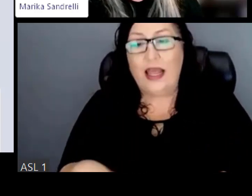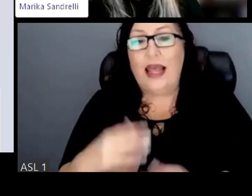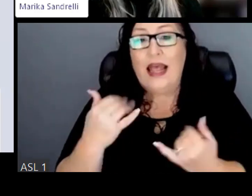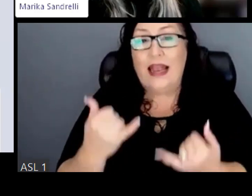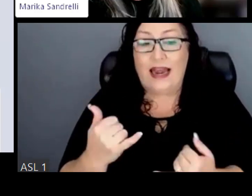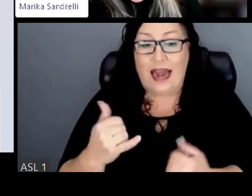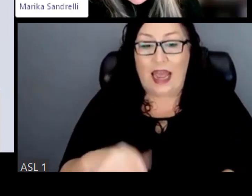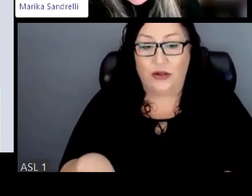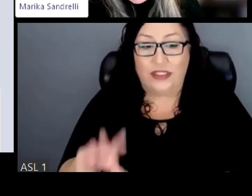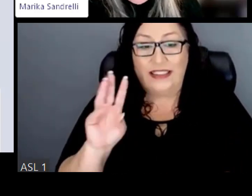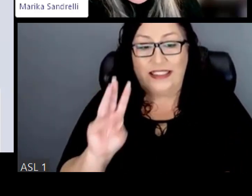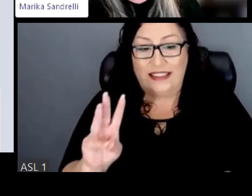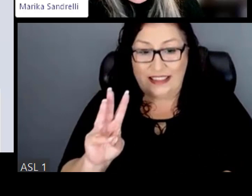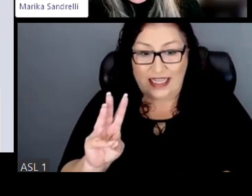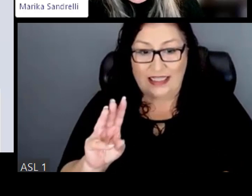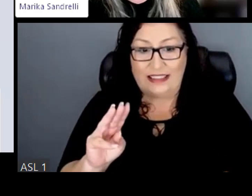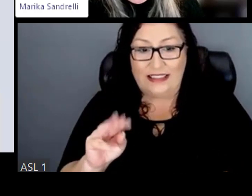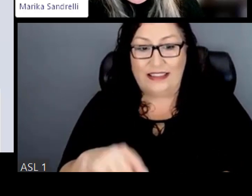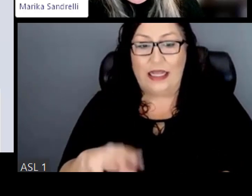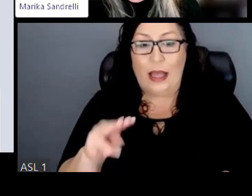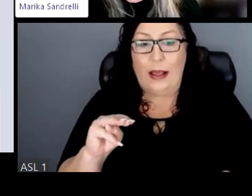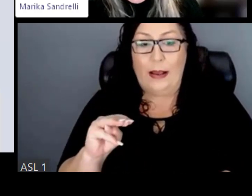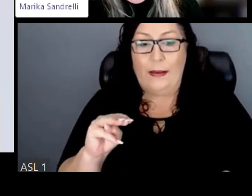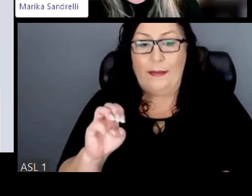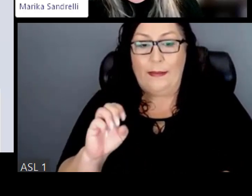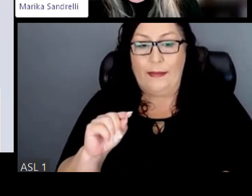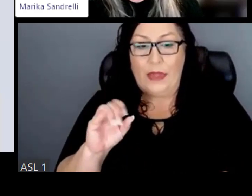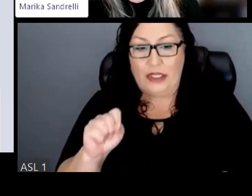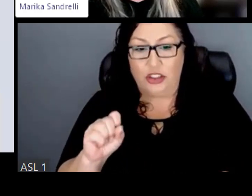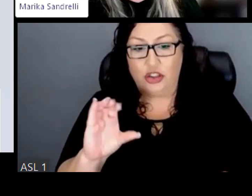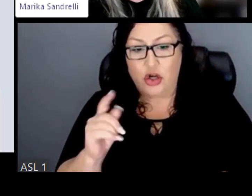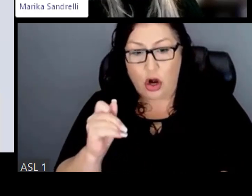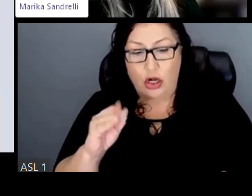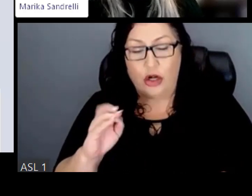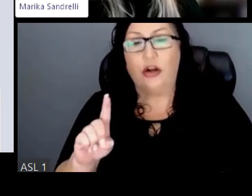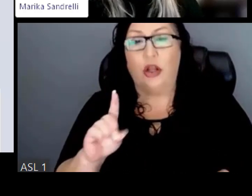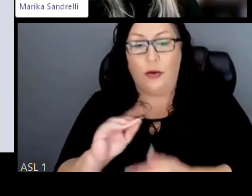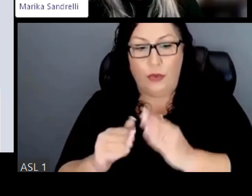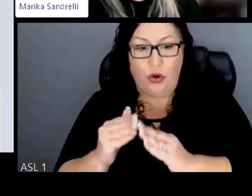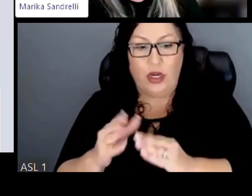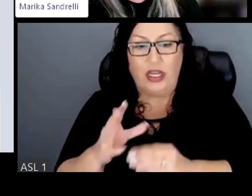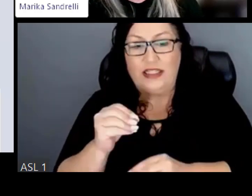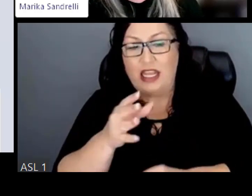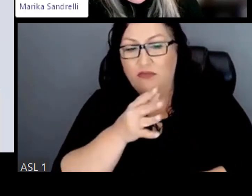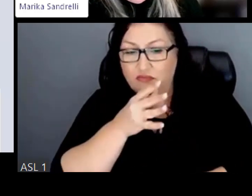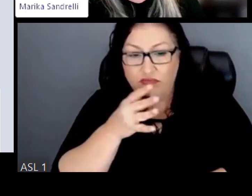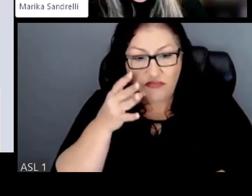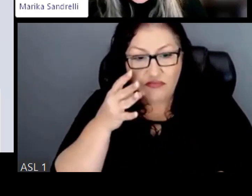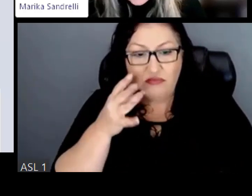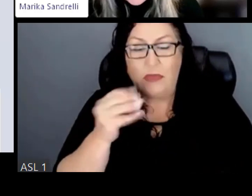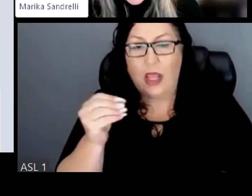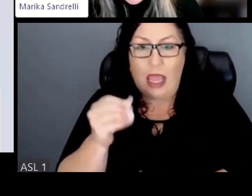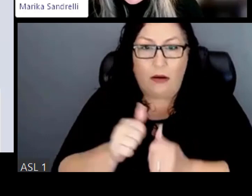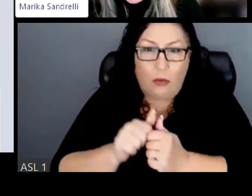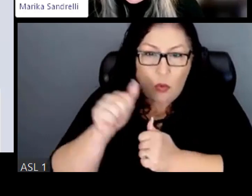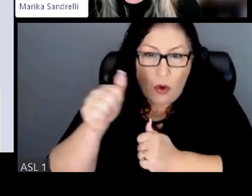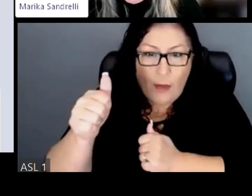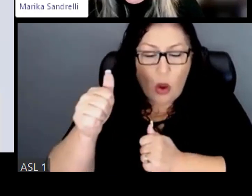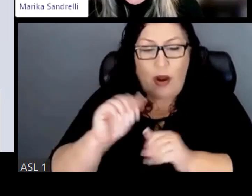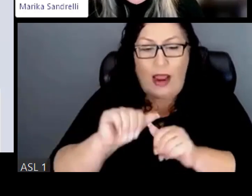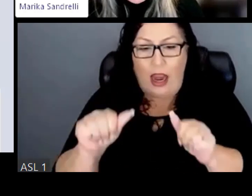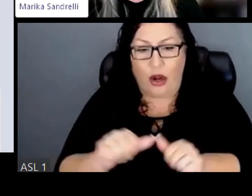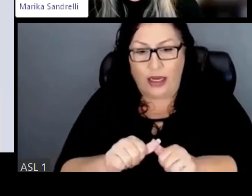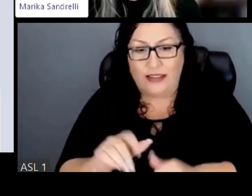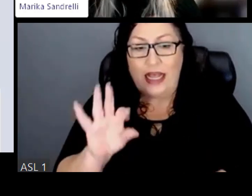Nations, now 6 Métis chartered communities in urban, rural, and remote areas. More than 90% of